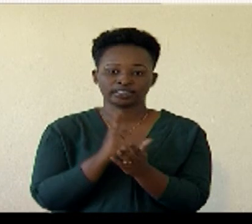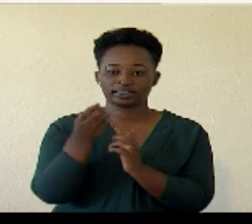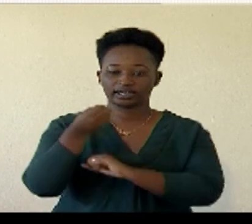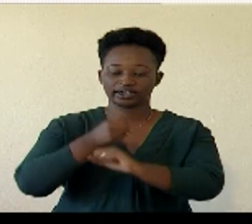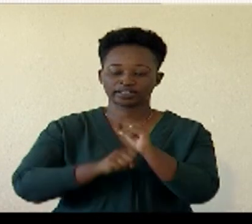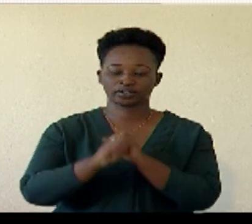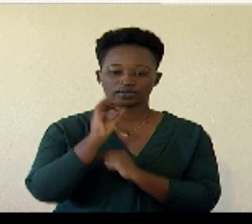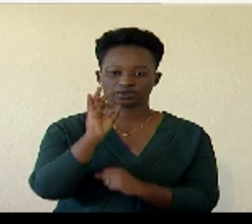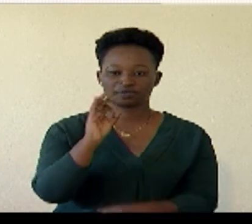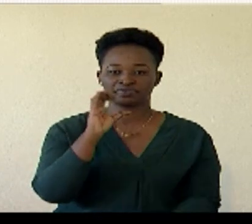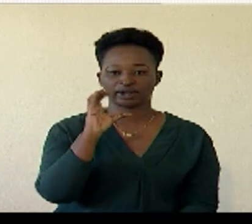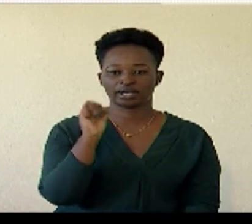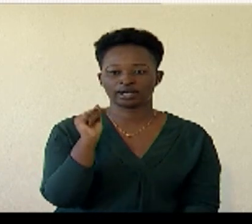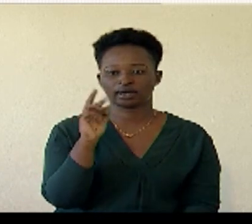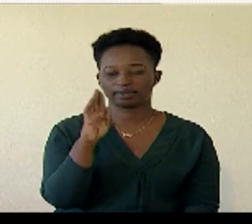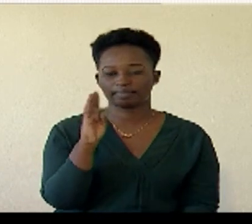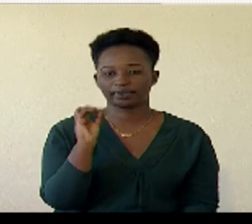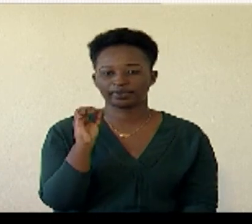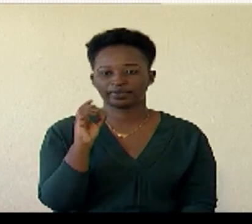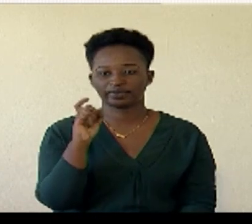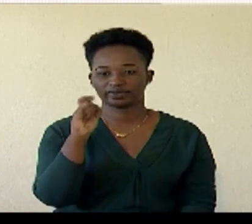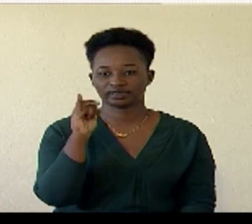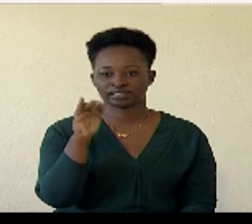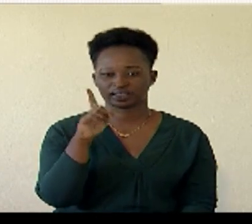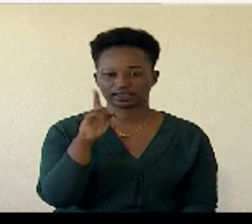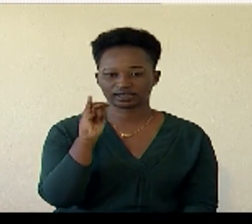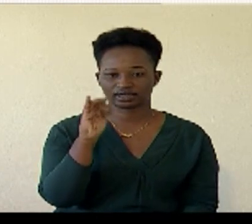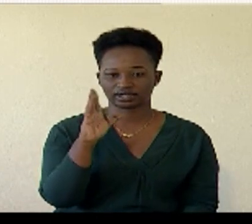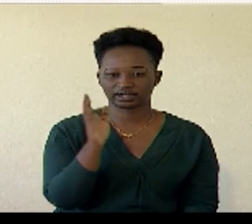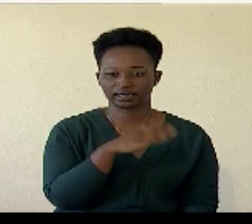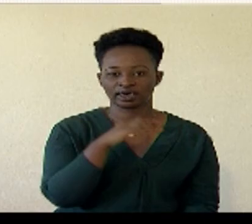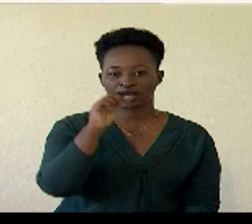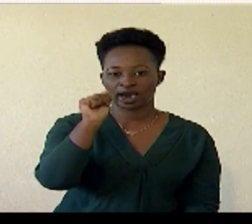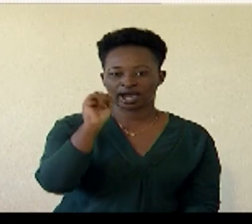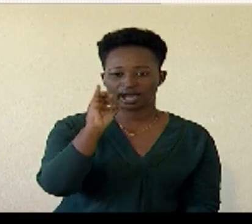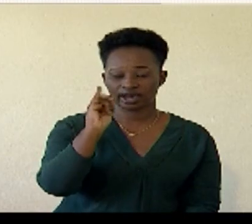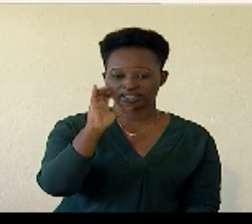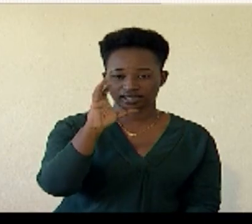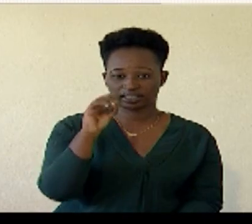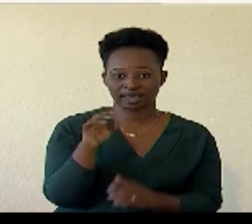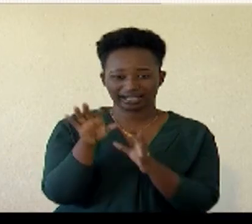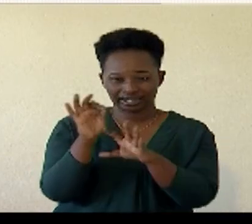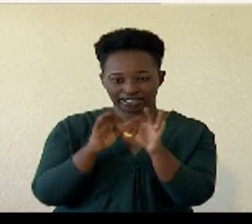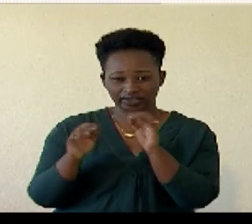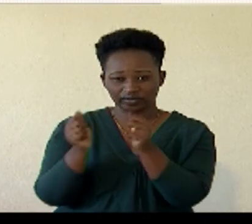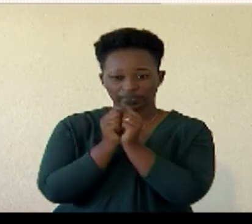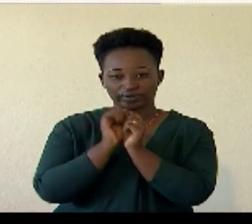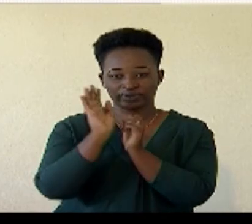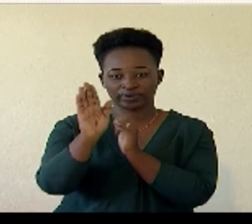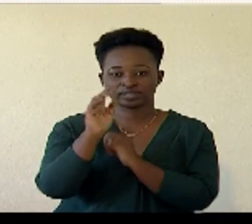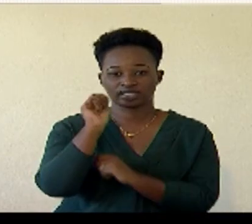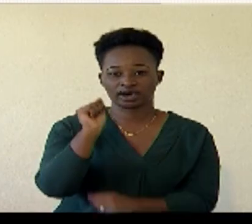carboxylic acids are identical to those ones of aliphatic carboxylic acids. So